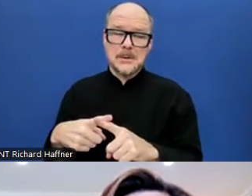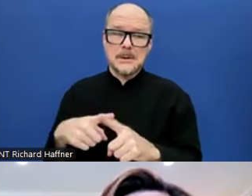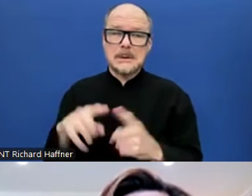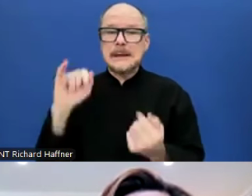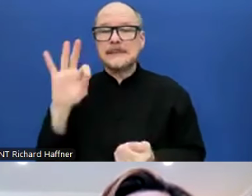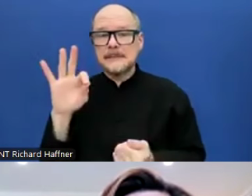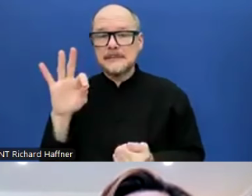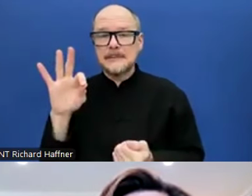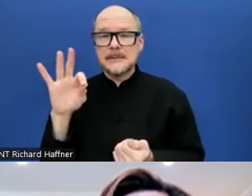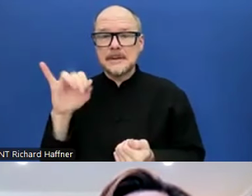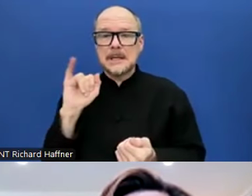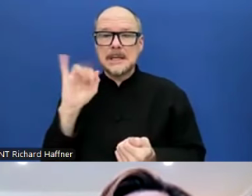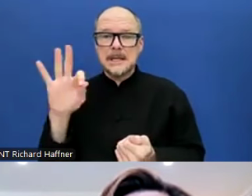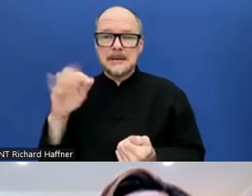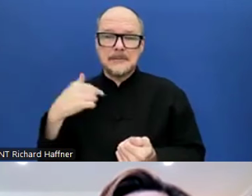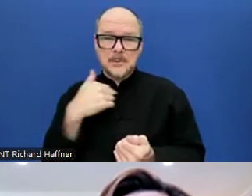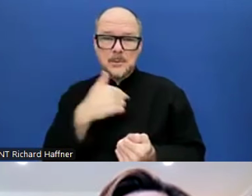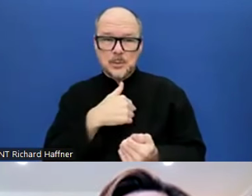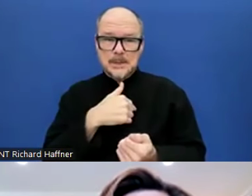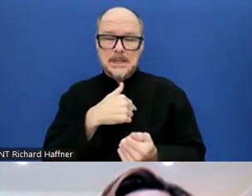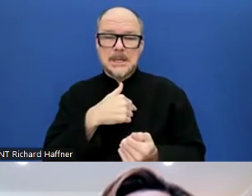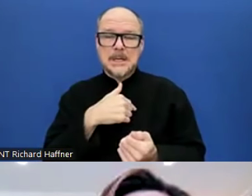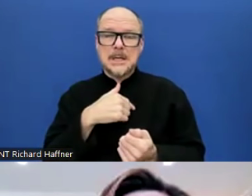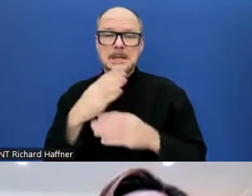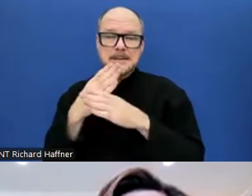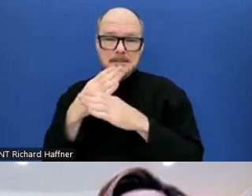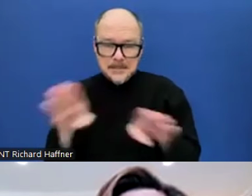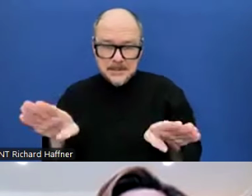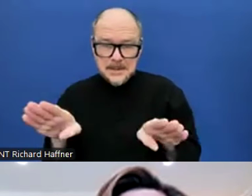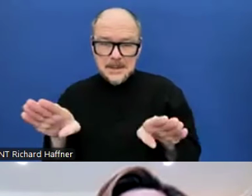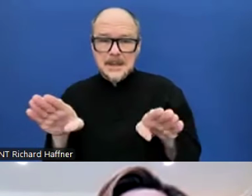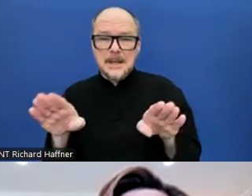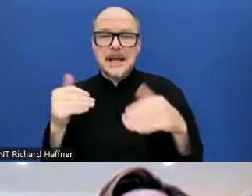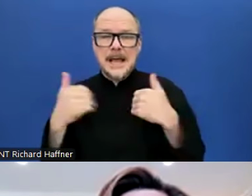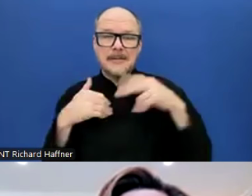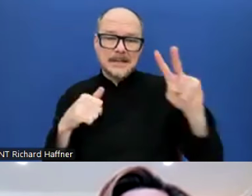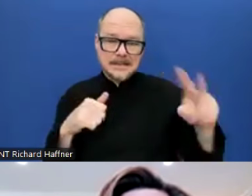if we bifurcate this, and then we have a second group that